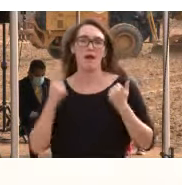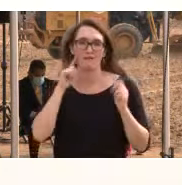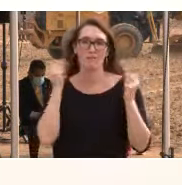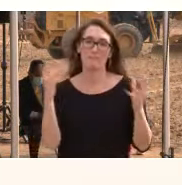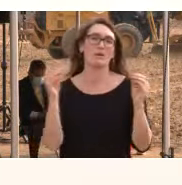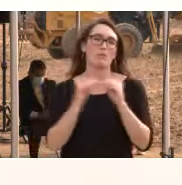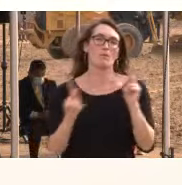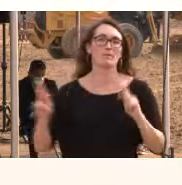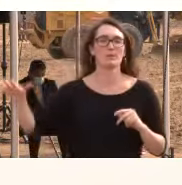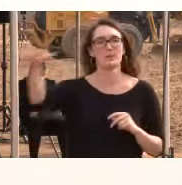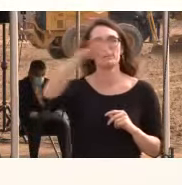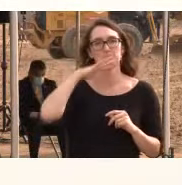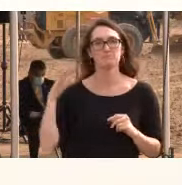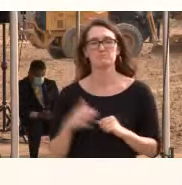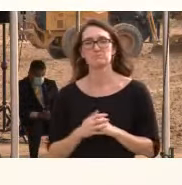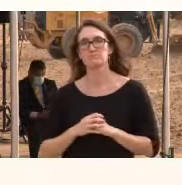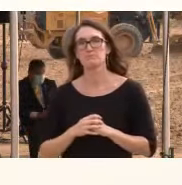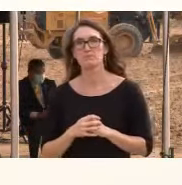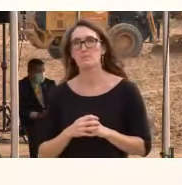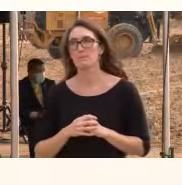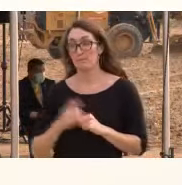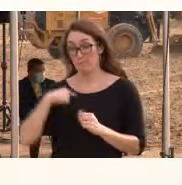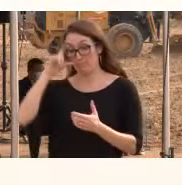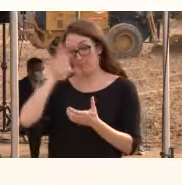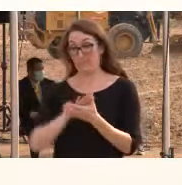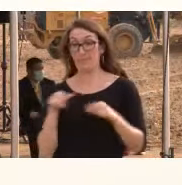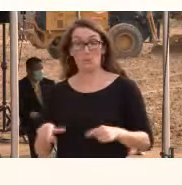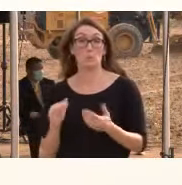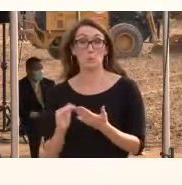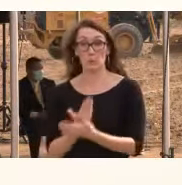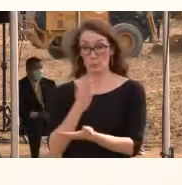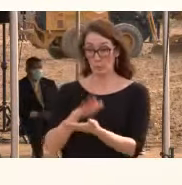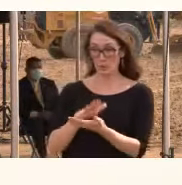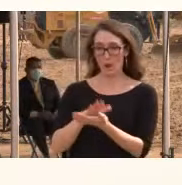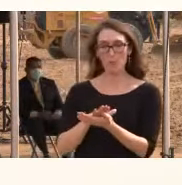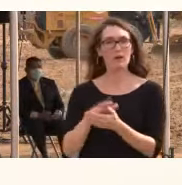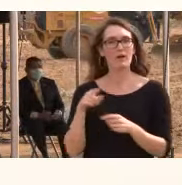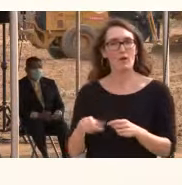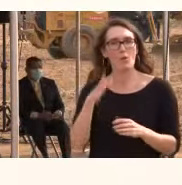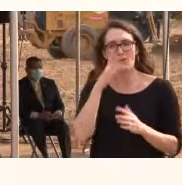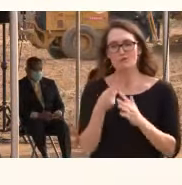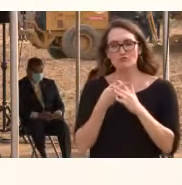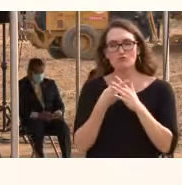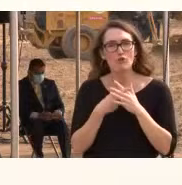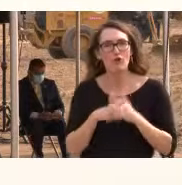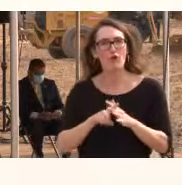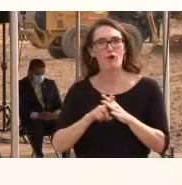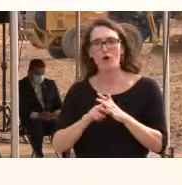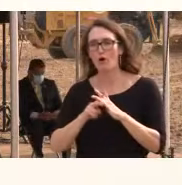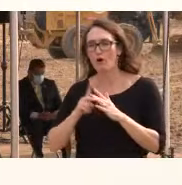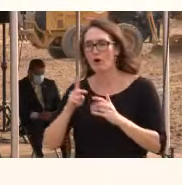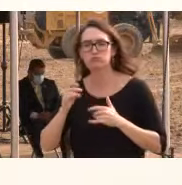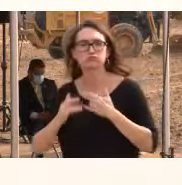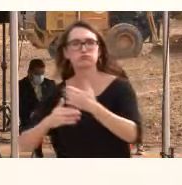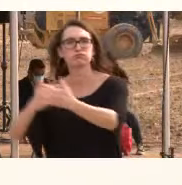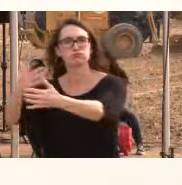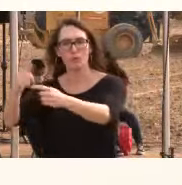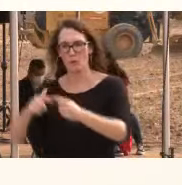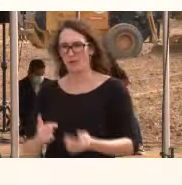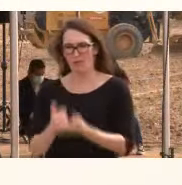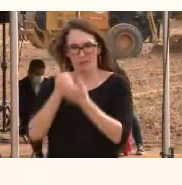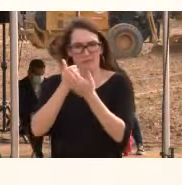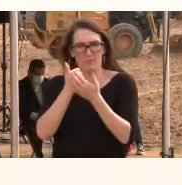I believe that this new campus will serve as a catalyst to help us all in the endeavor of preparing a